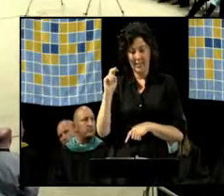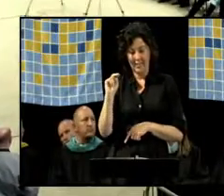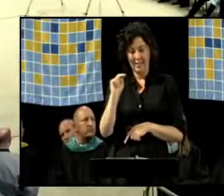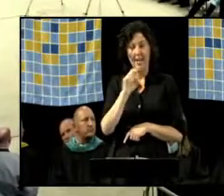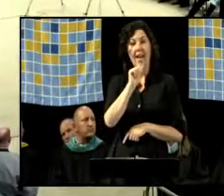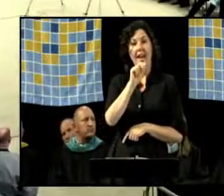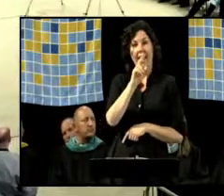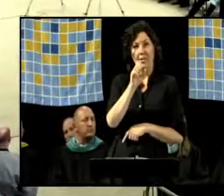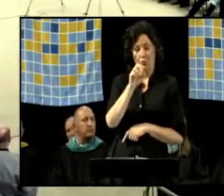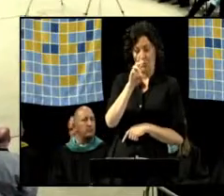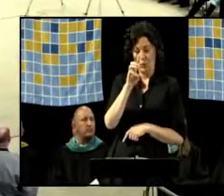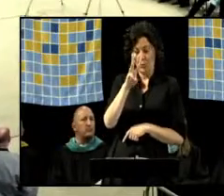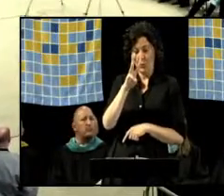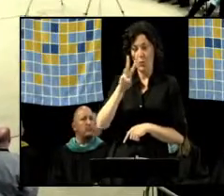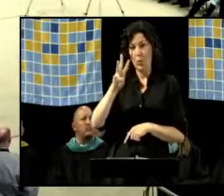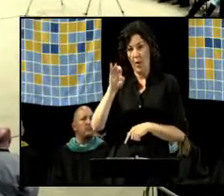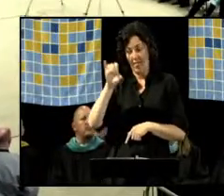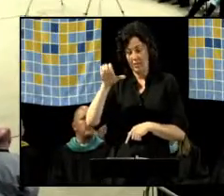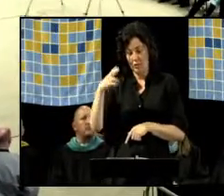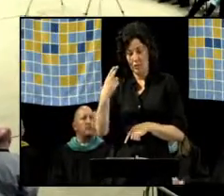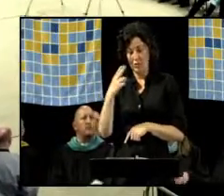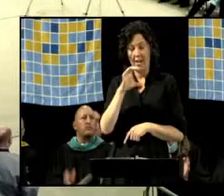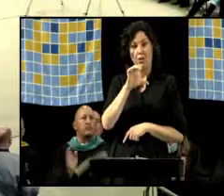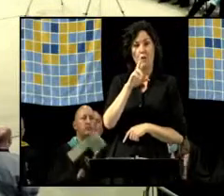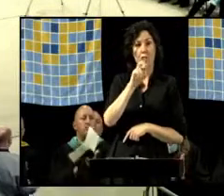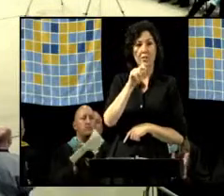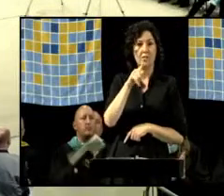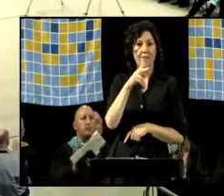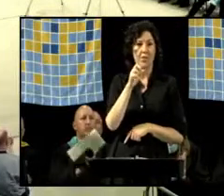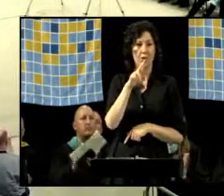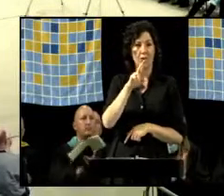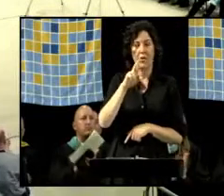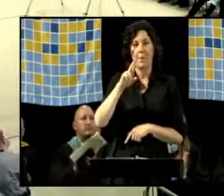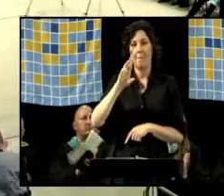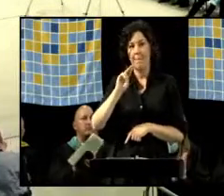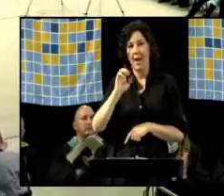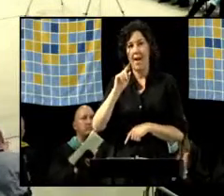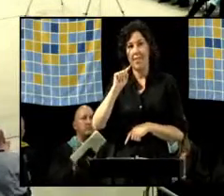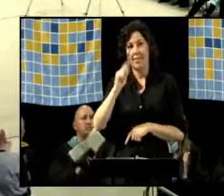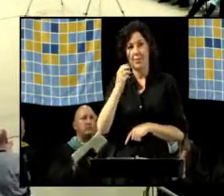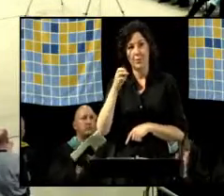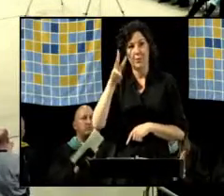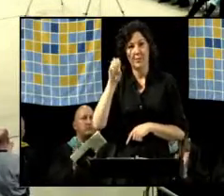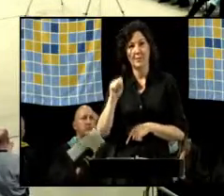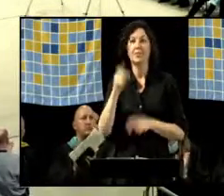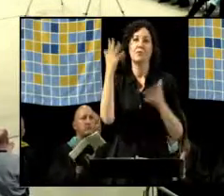and Christopher Matthews. Congratulations on your accomplishment.